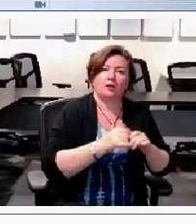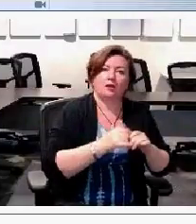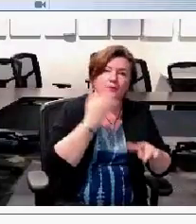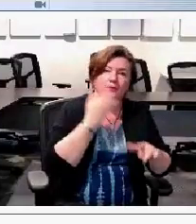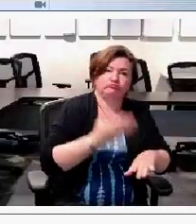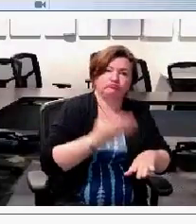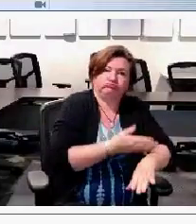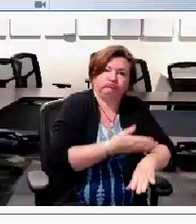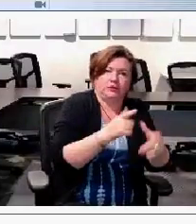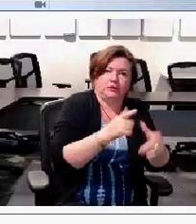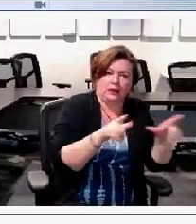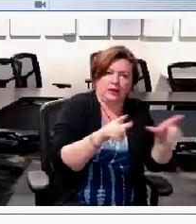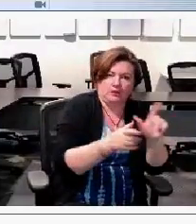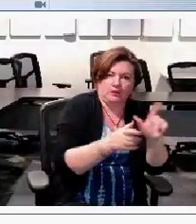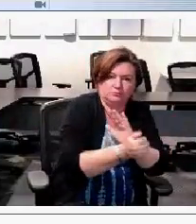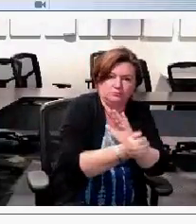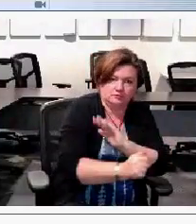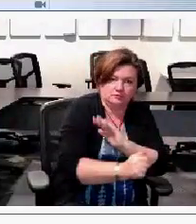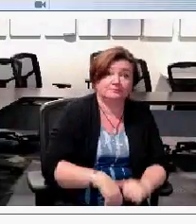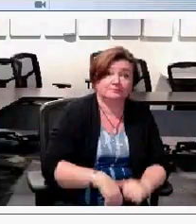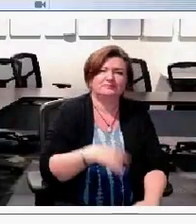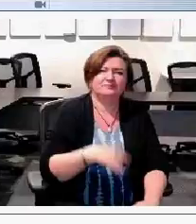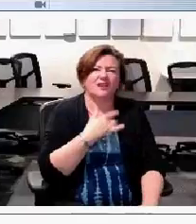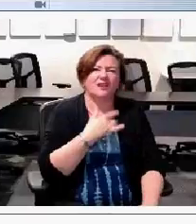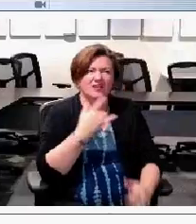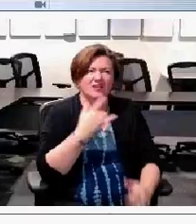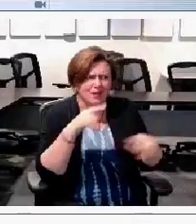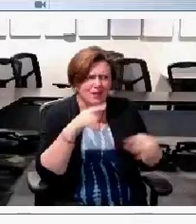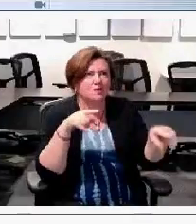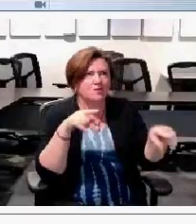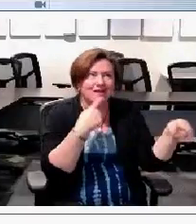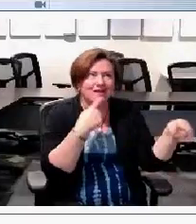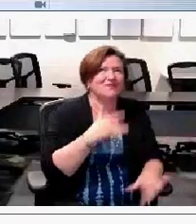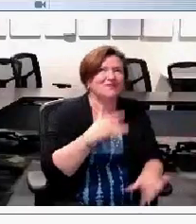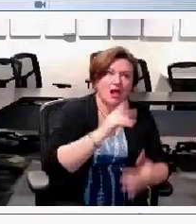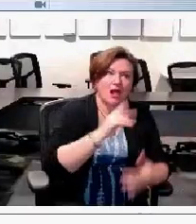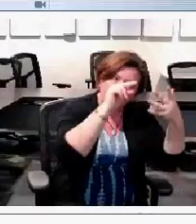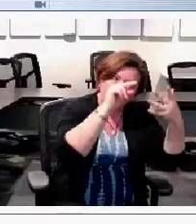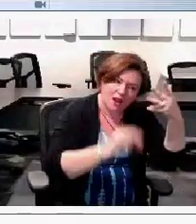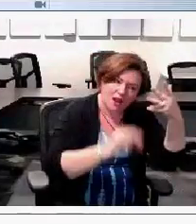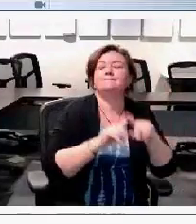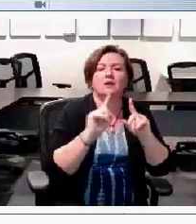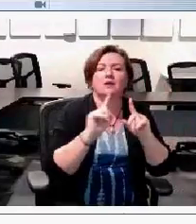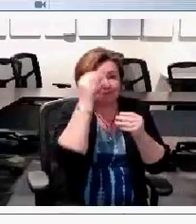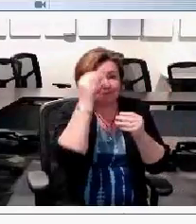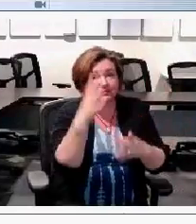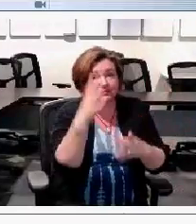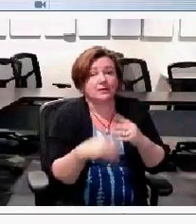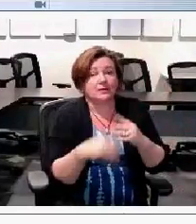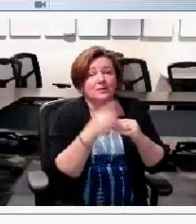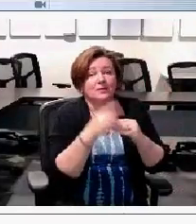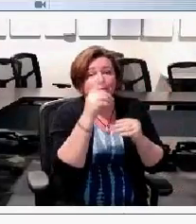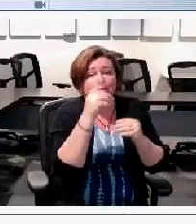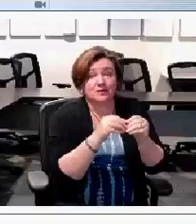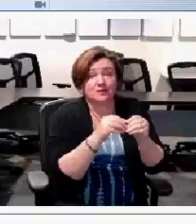language acquisition. Wow, I'm seeing a lot of things here. But one of the other things I want to tell you about